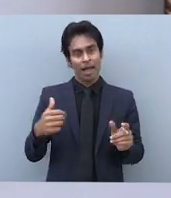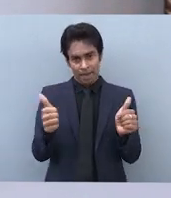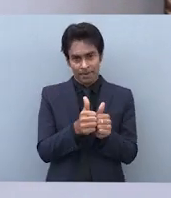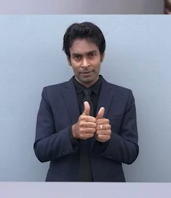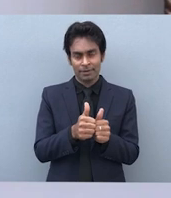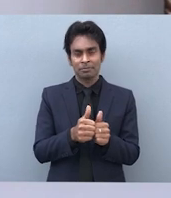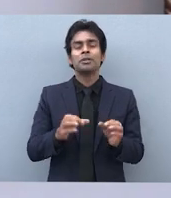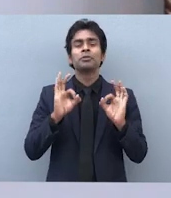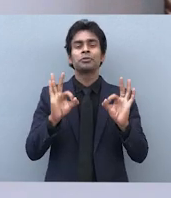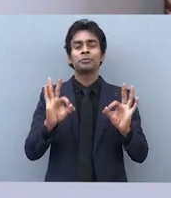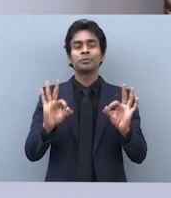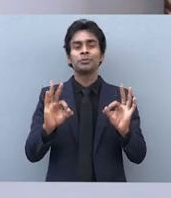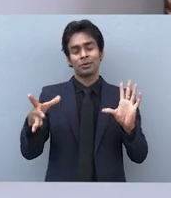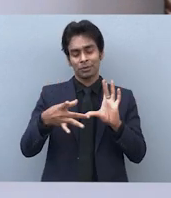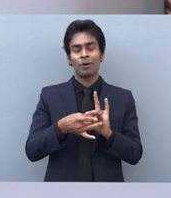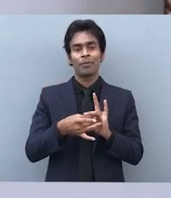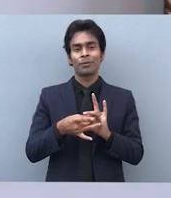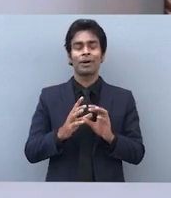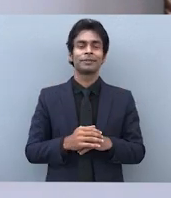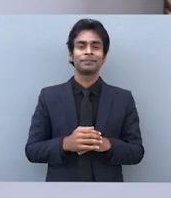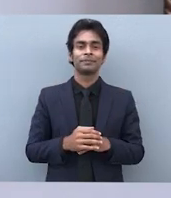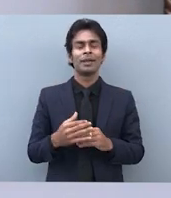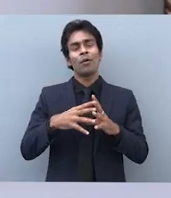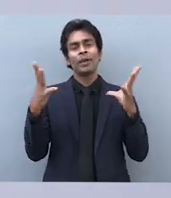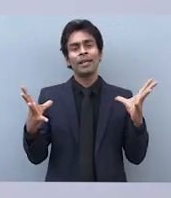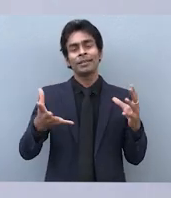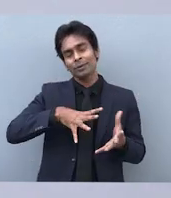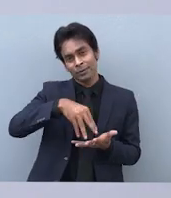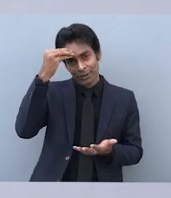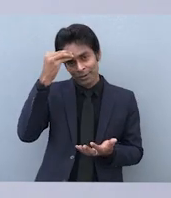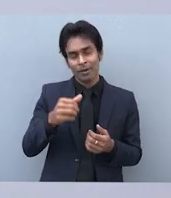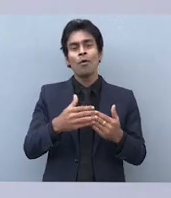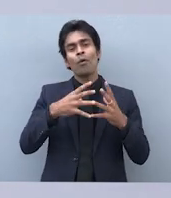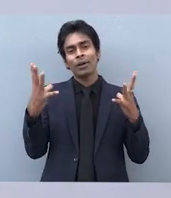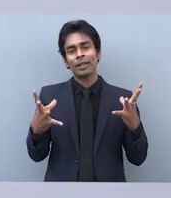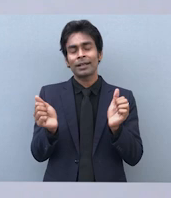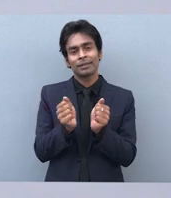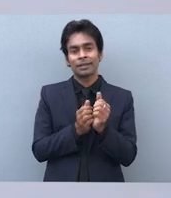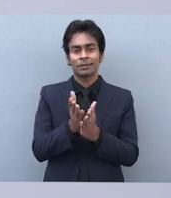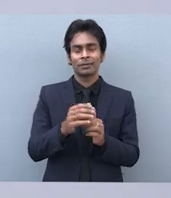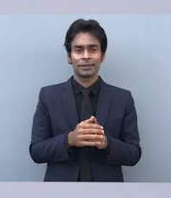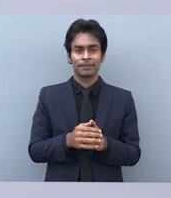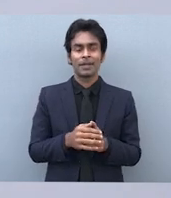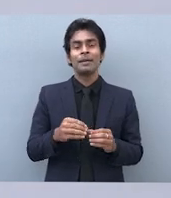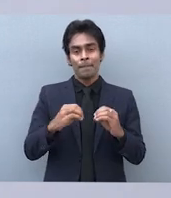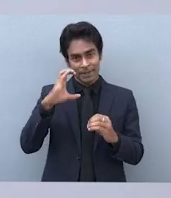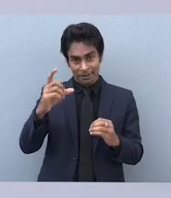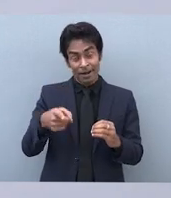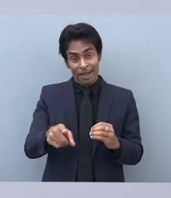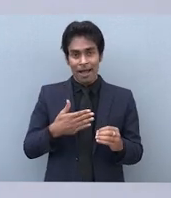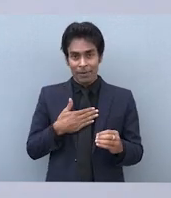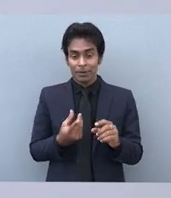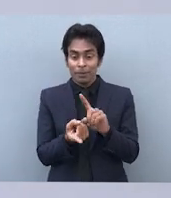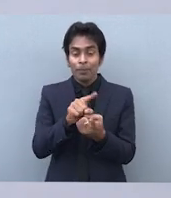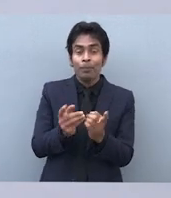could learn a lot, and I think I could change. I started working for the British Council in 1997 as a